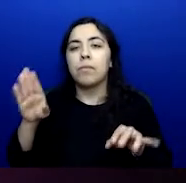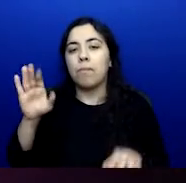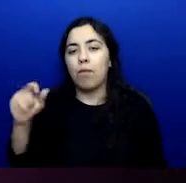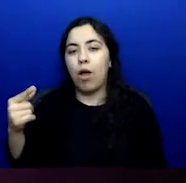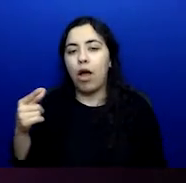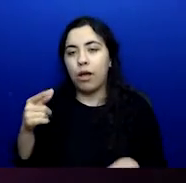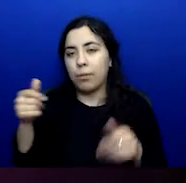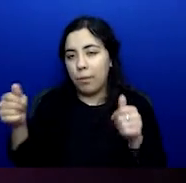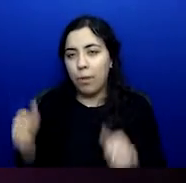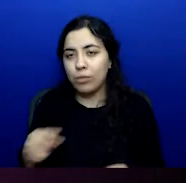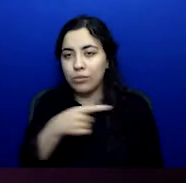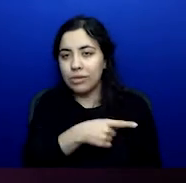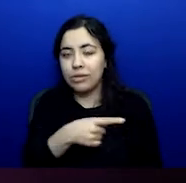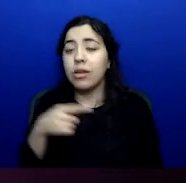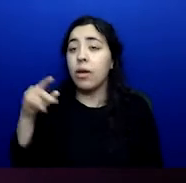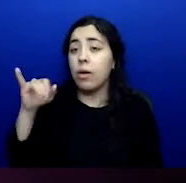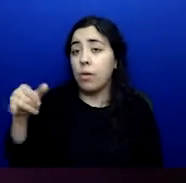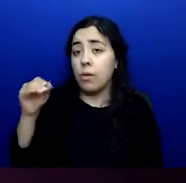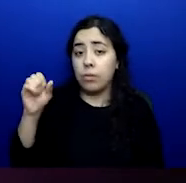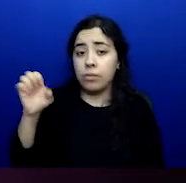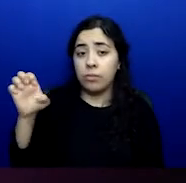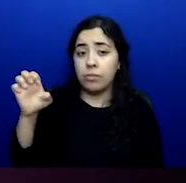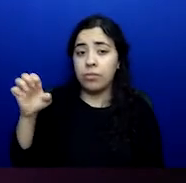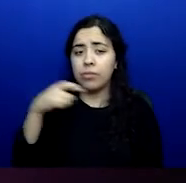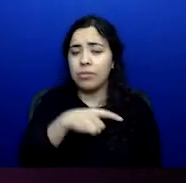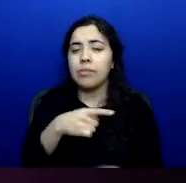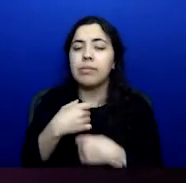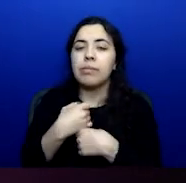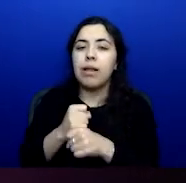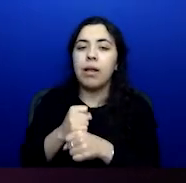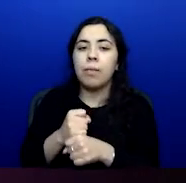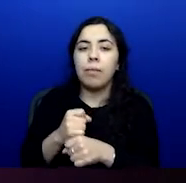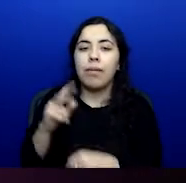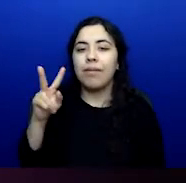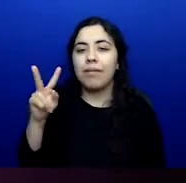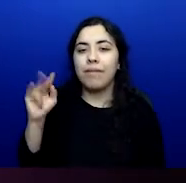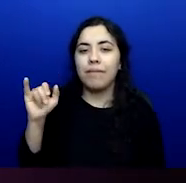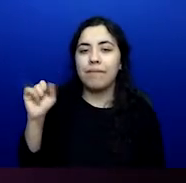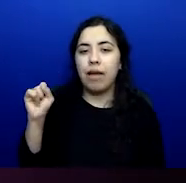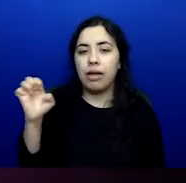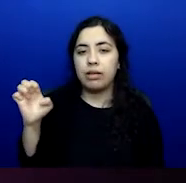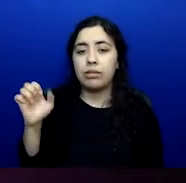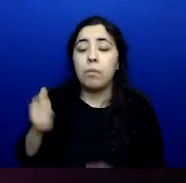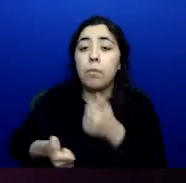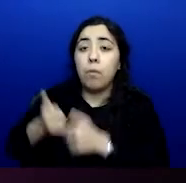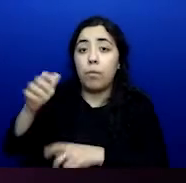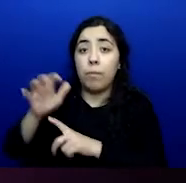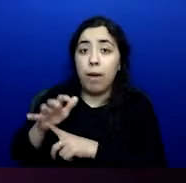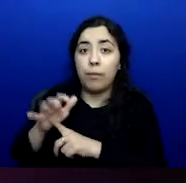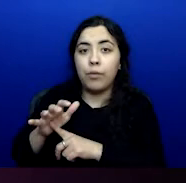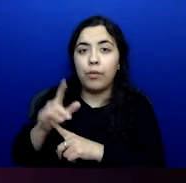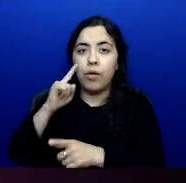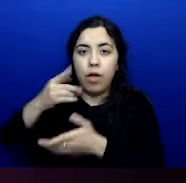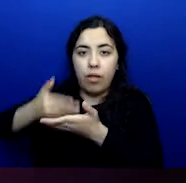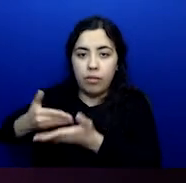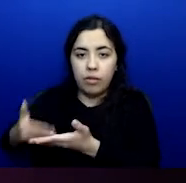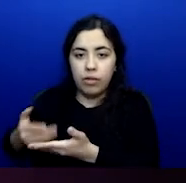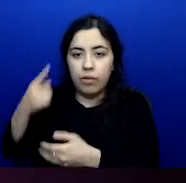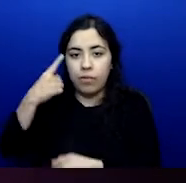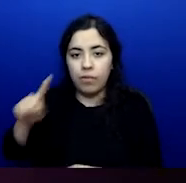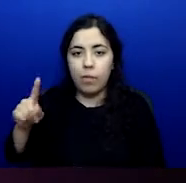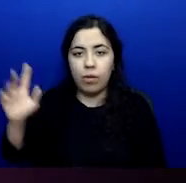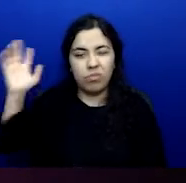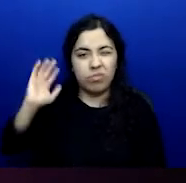Jose was the creator of Devise, which is the most popular authentication library for Ruby on Rails. And